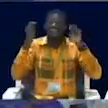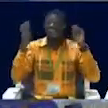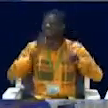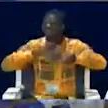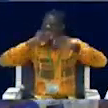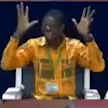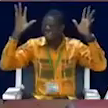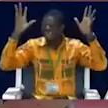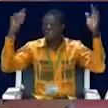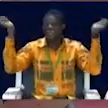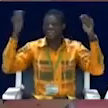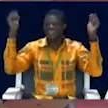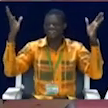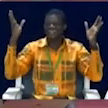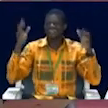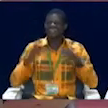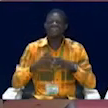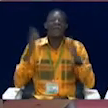Hallelujah!